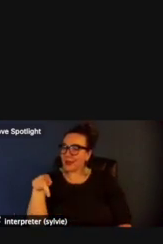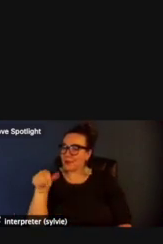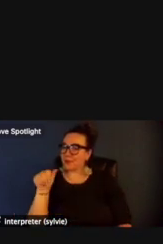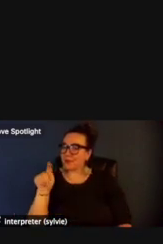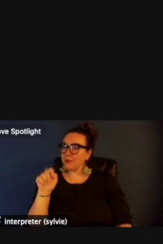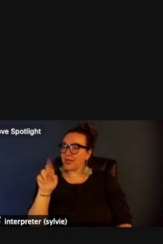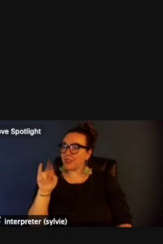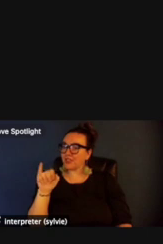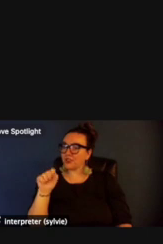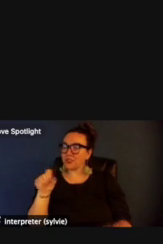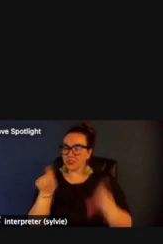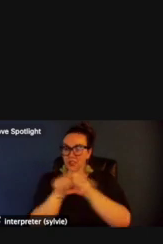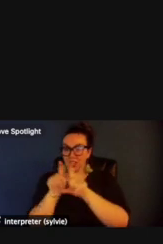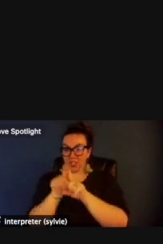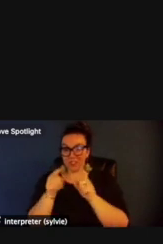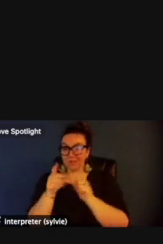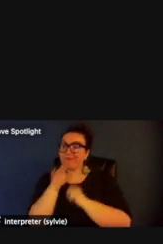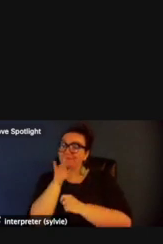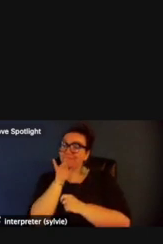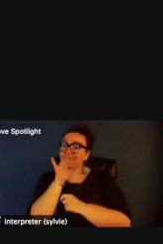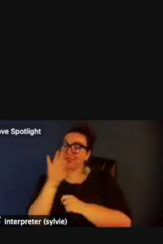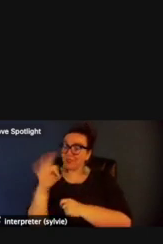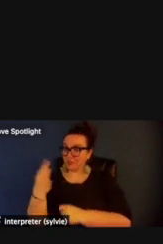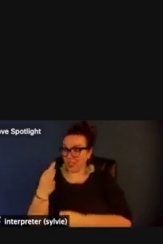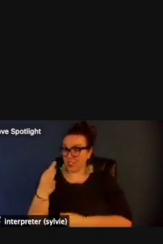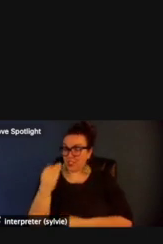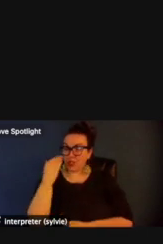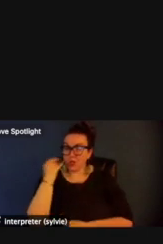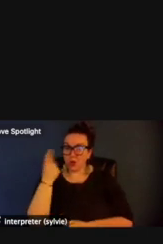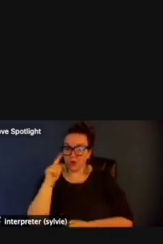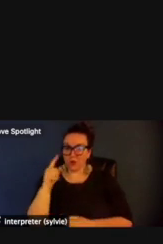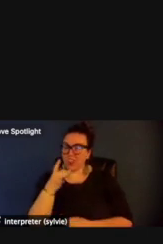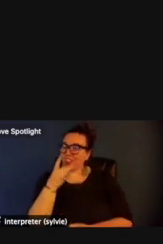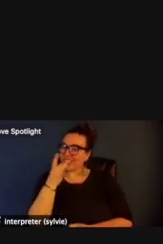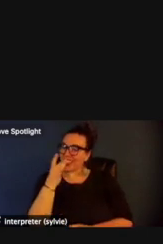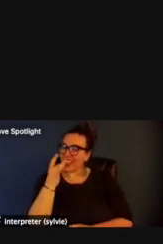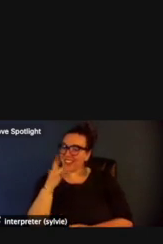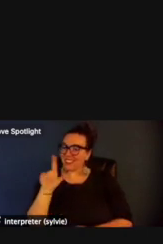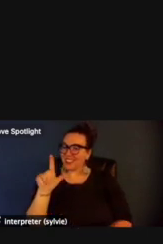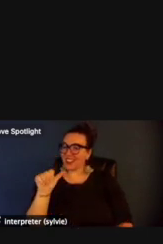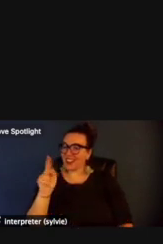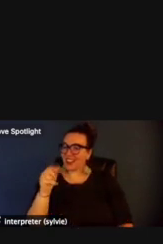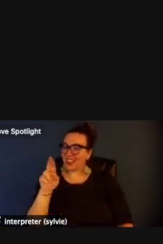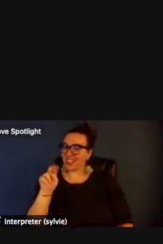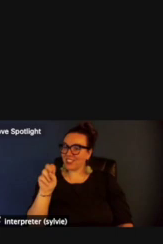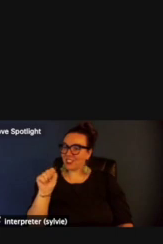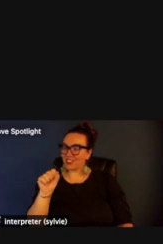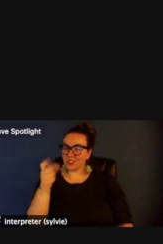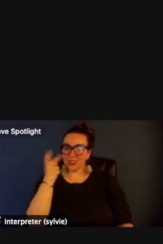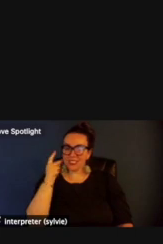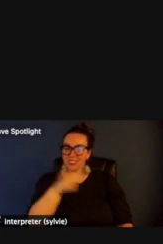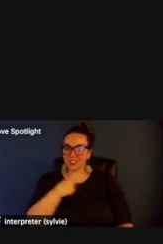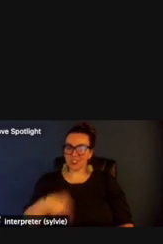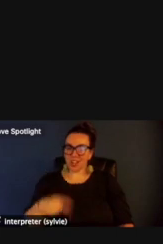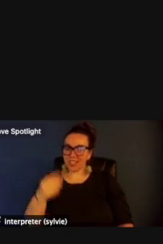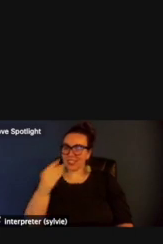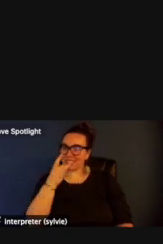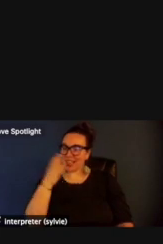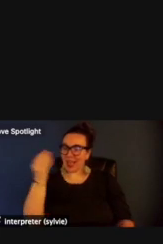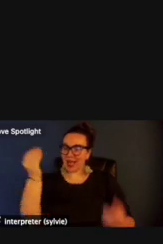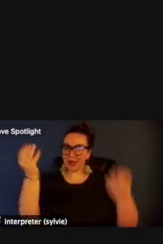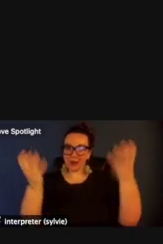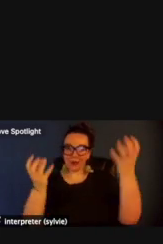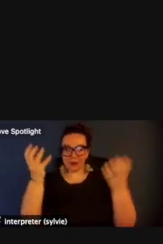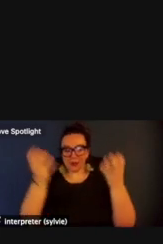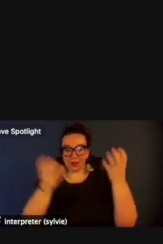have a lot of the French languages there. So they're known for their lanterns, which you can see all the Chinese lanterns. This is me with my nephew and my brother-in-law who